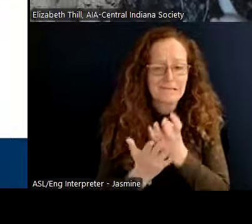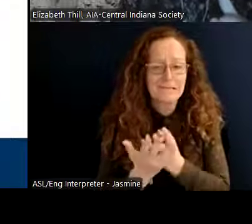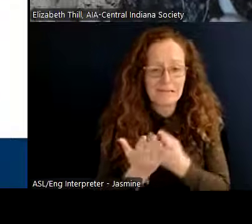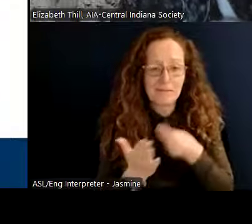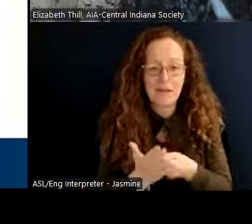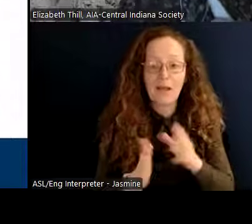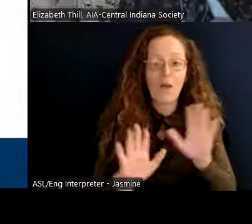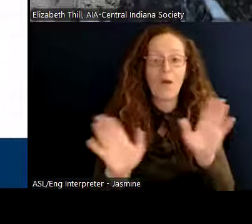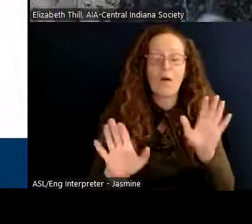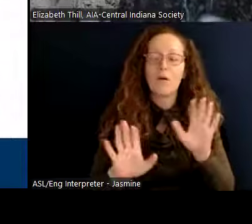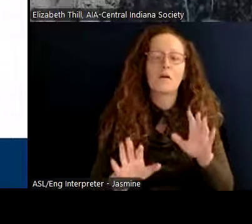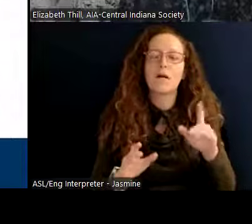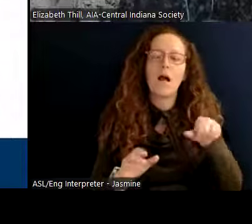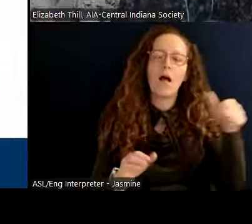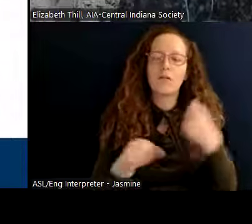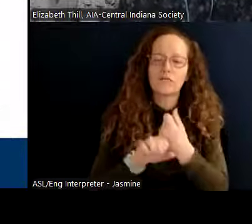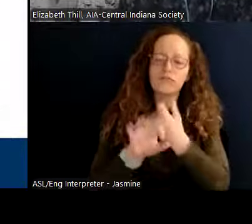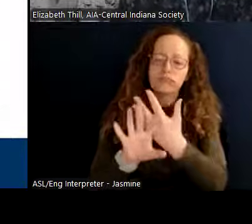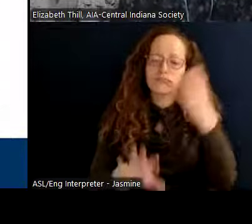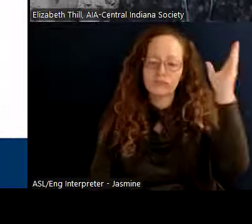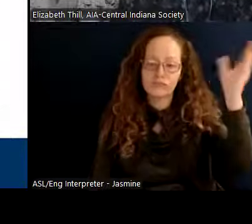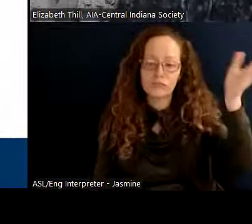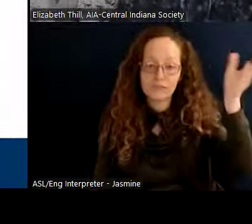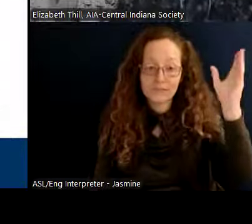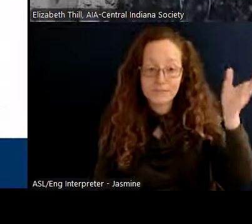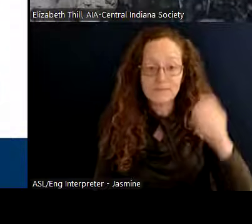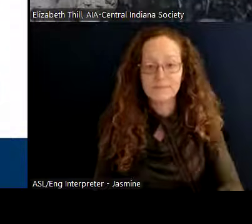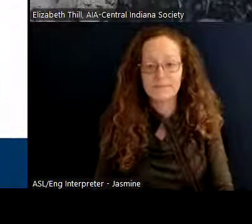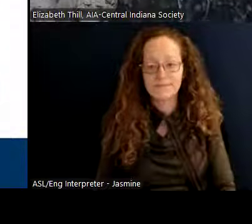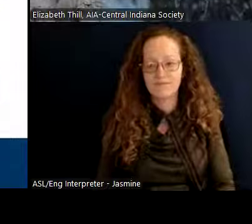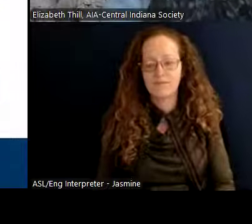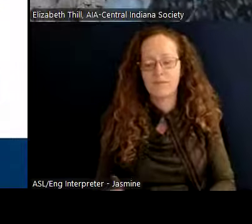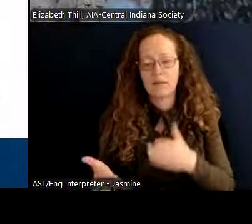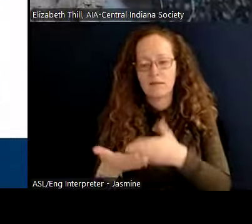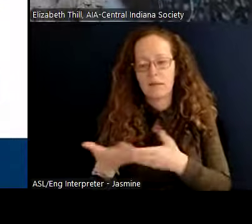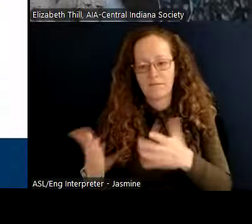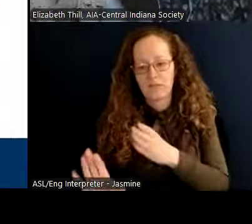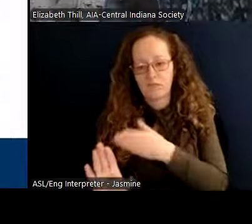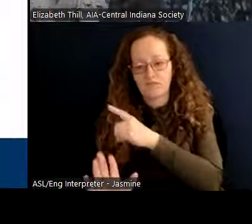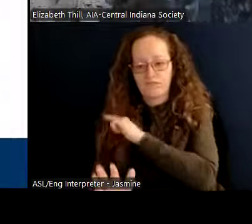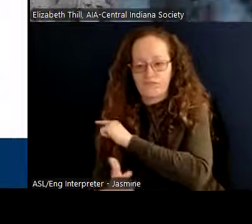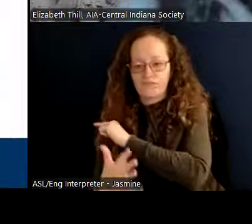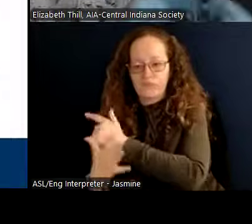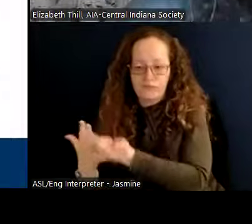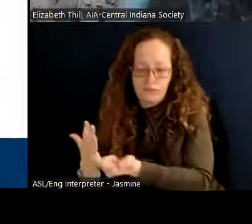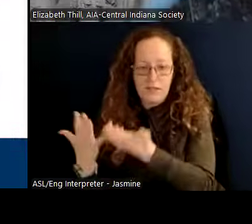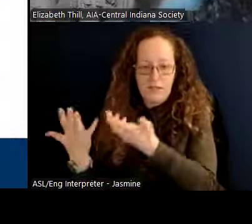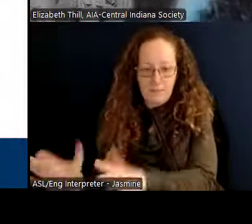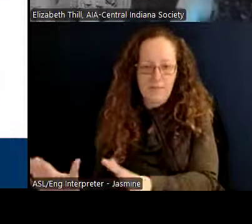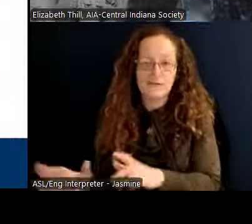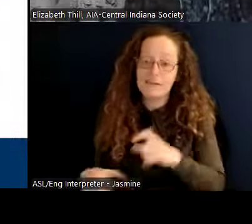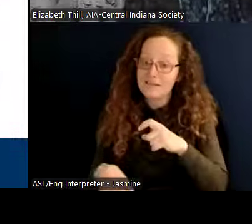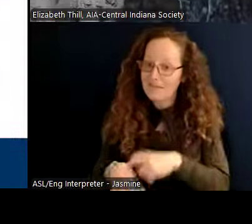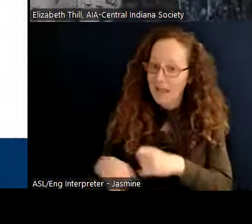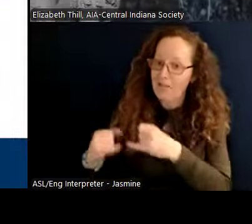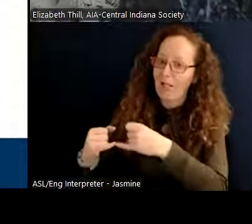have virtual lectures coming up. So not the ones that have already passed, because that's how time works as an archaeologist.